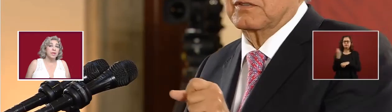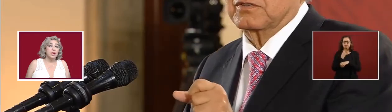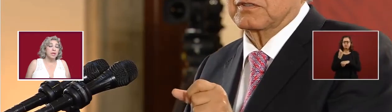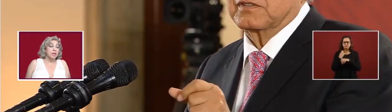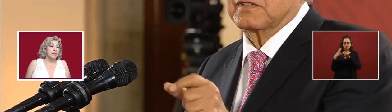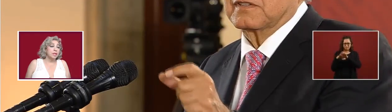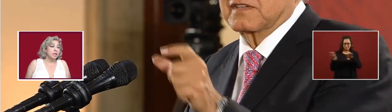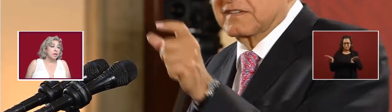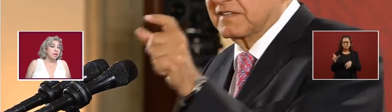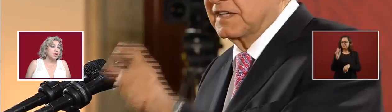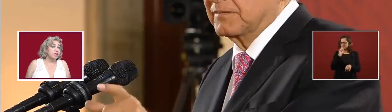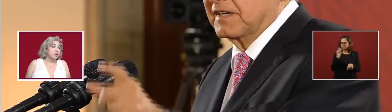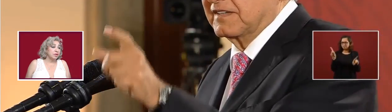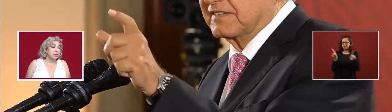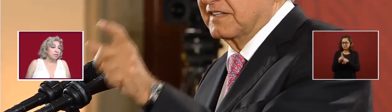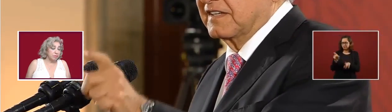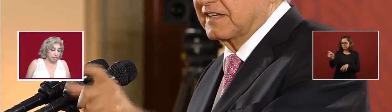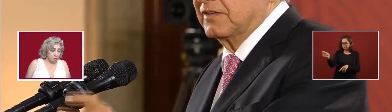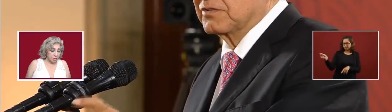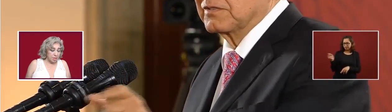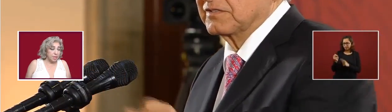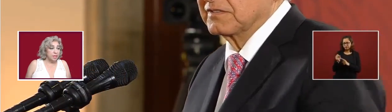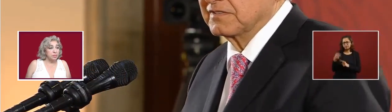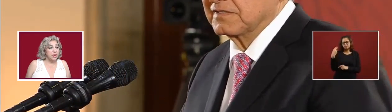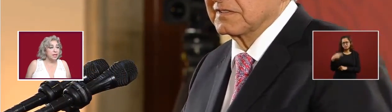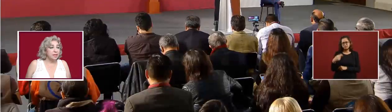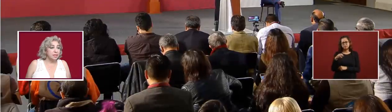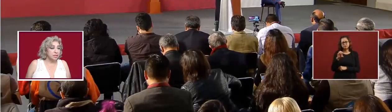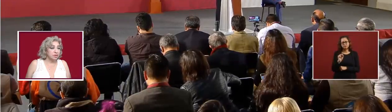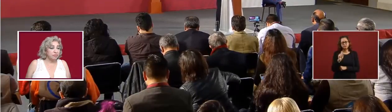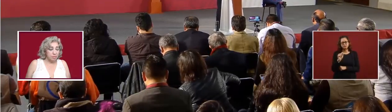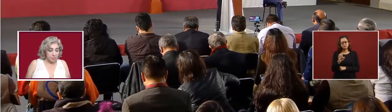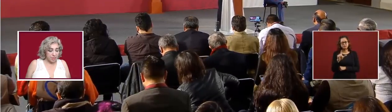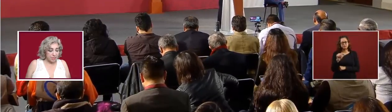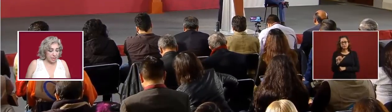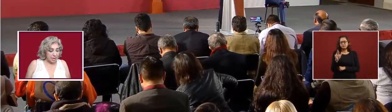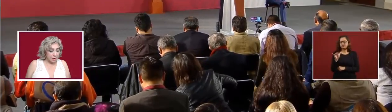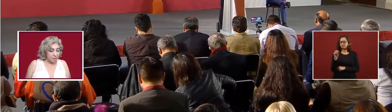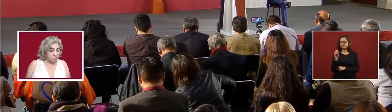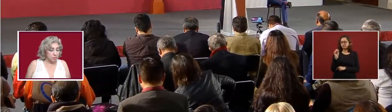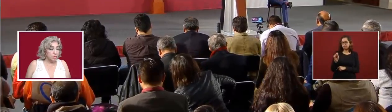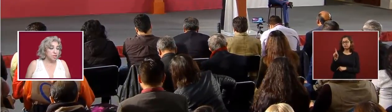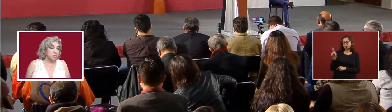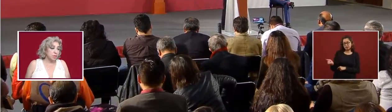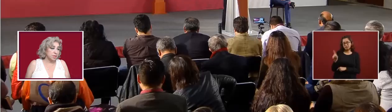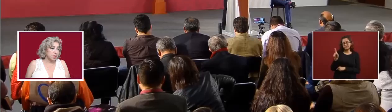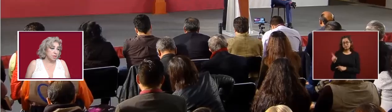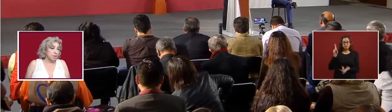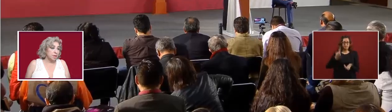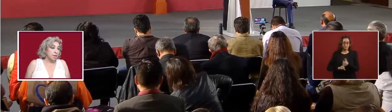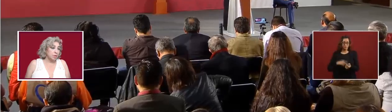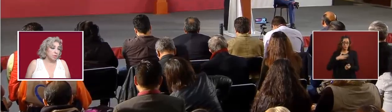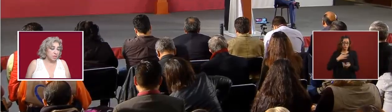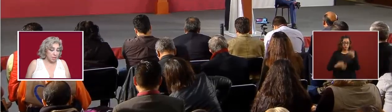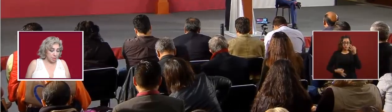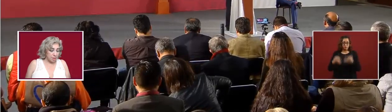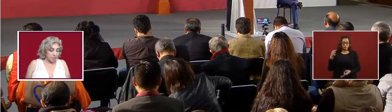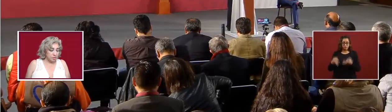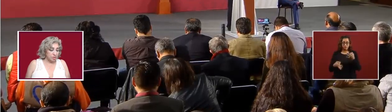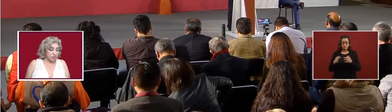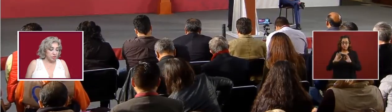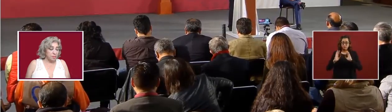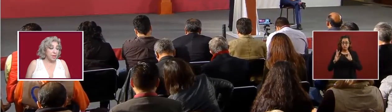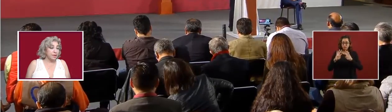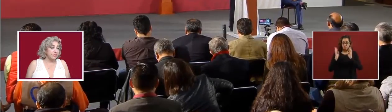another girl, then we had this girl from Estela Rios, which was a